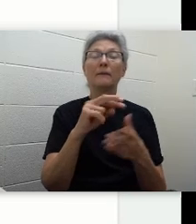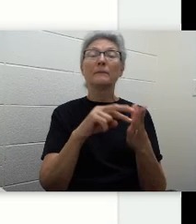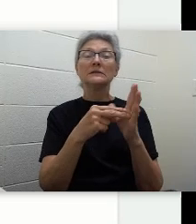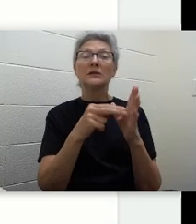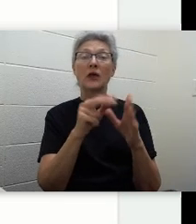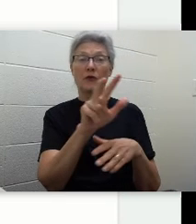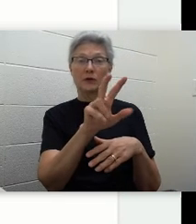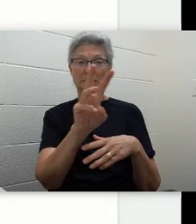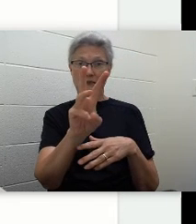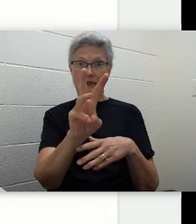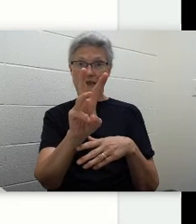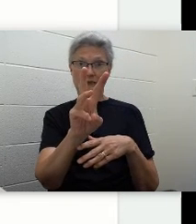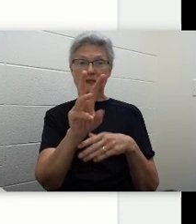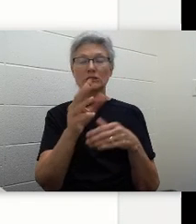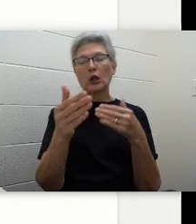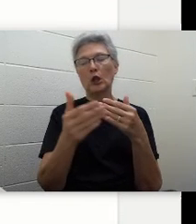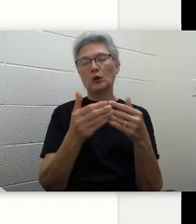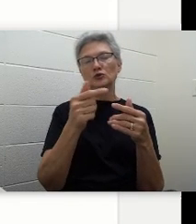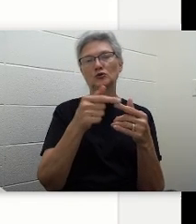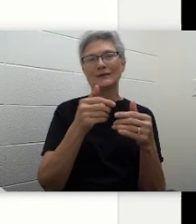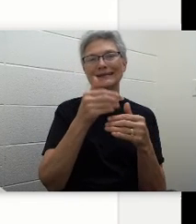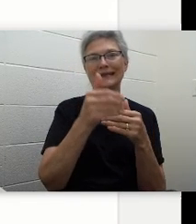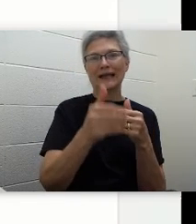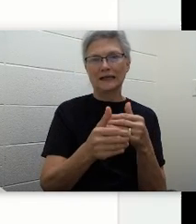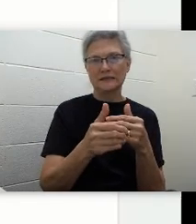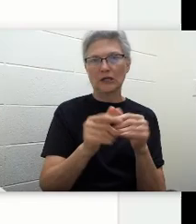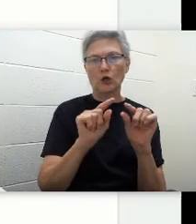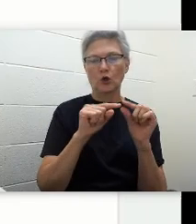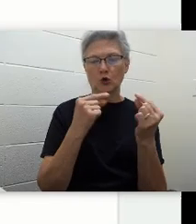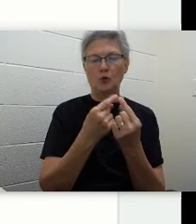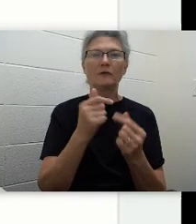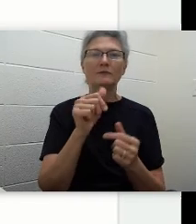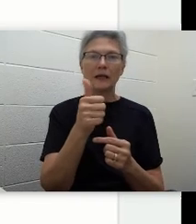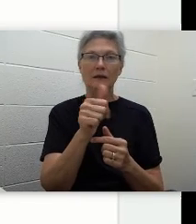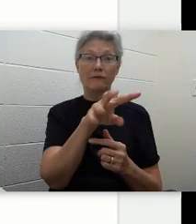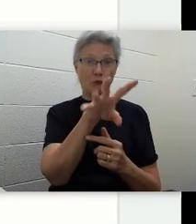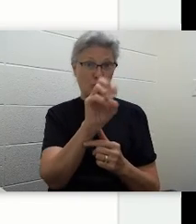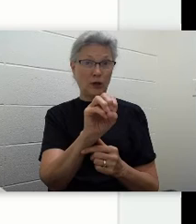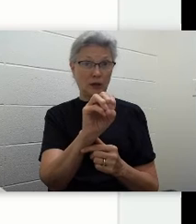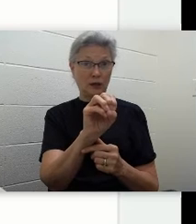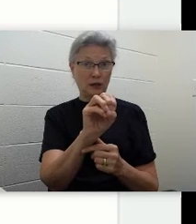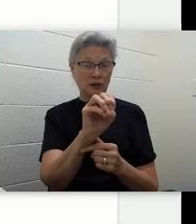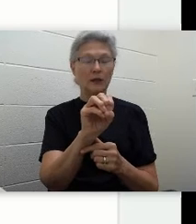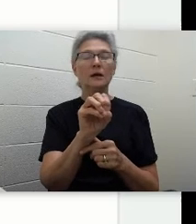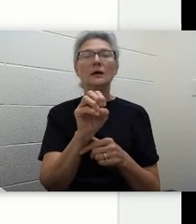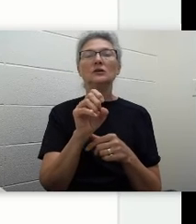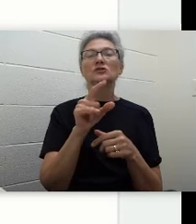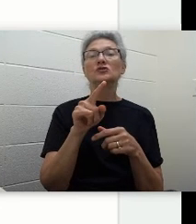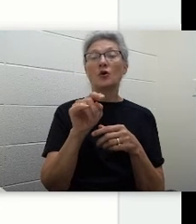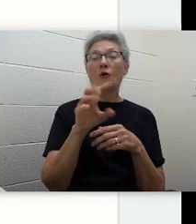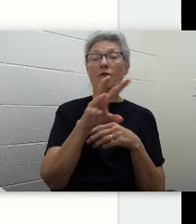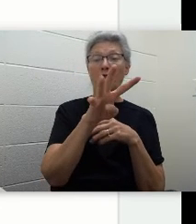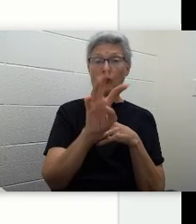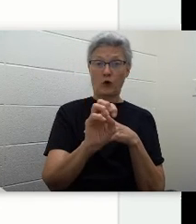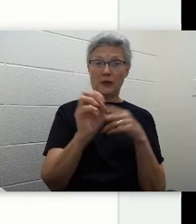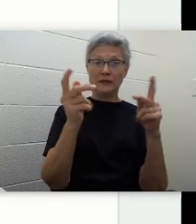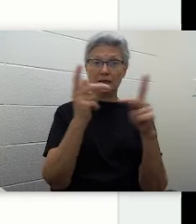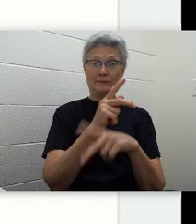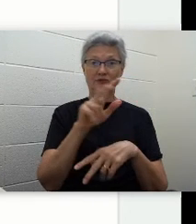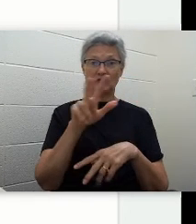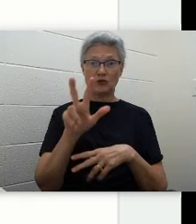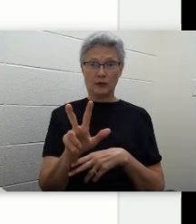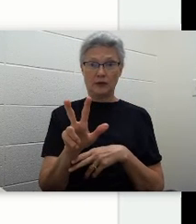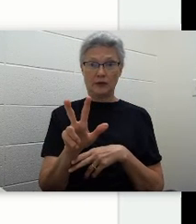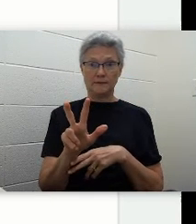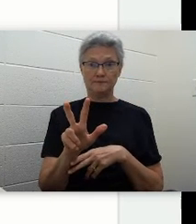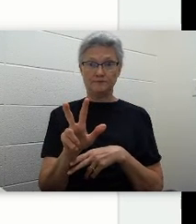that 36 is closer to the next group of 10, which would be 40. So 40 times 3, I'm going to go ahead and just